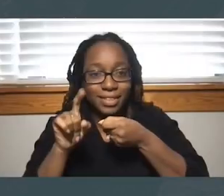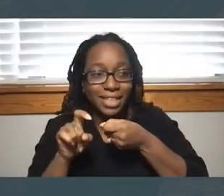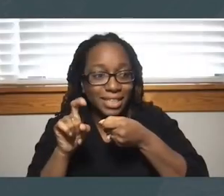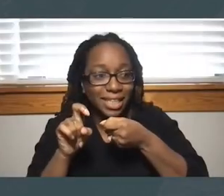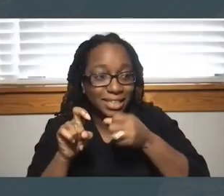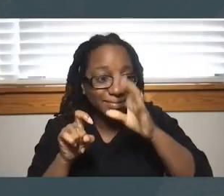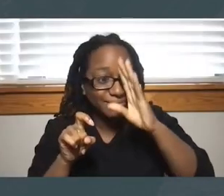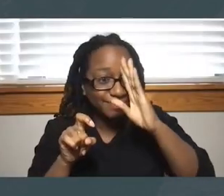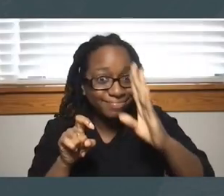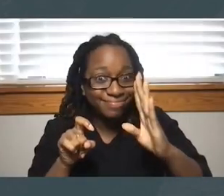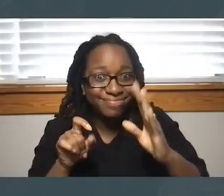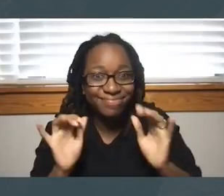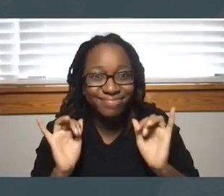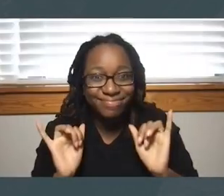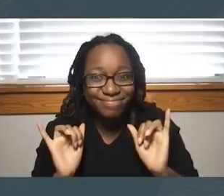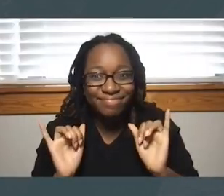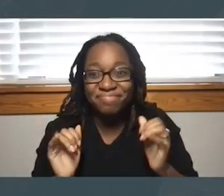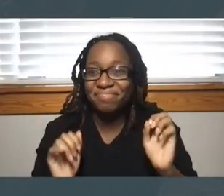Good evening.